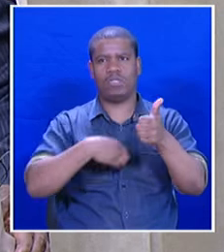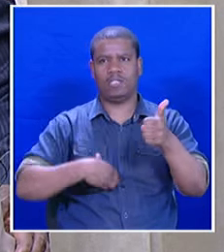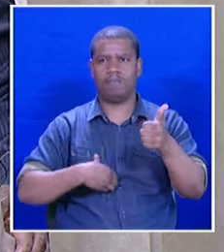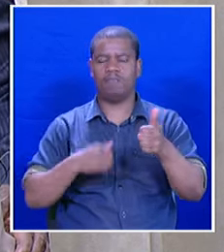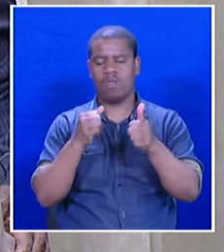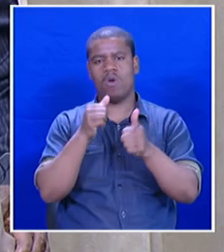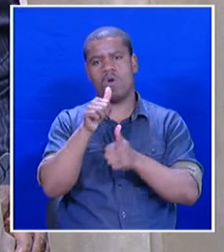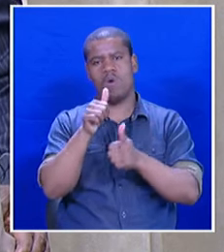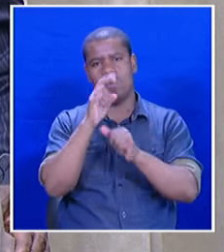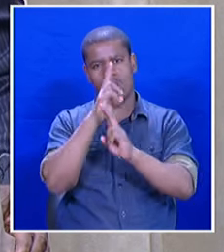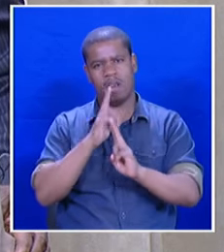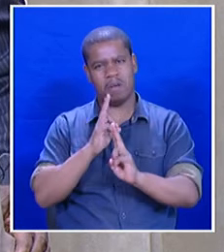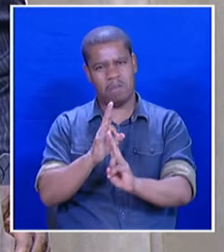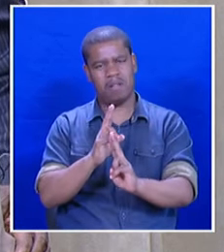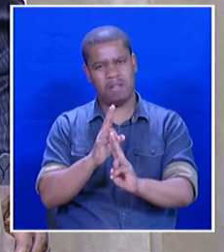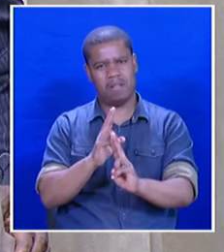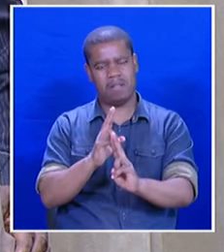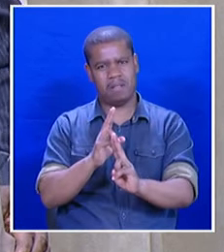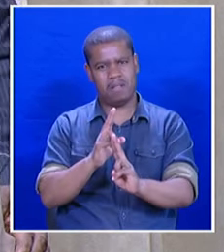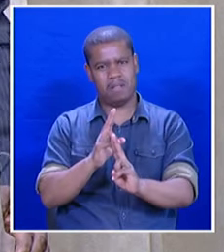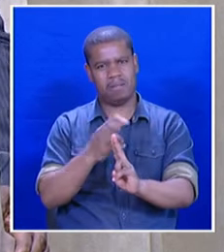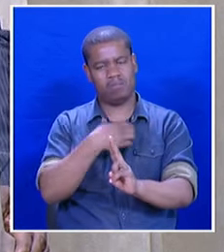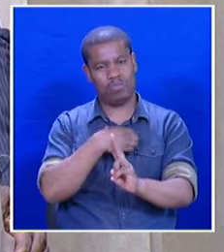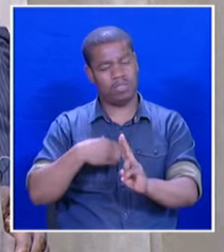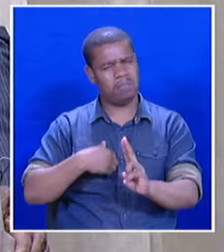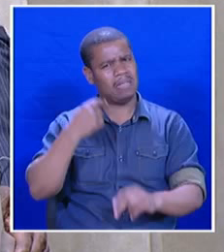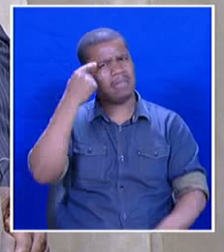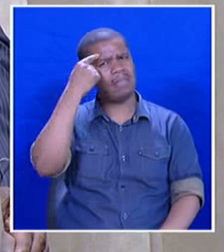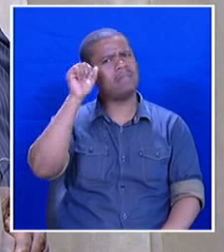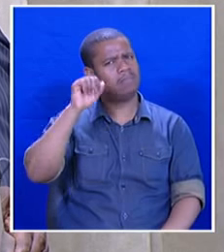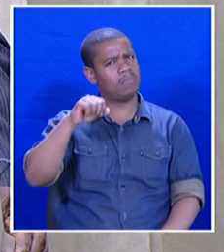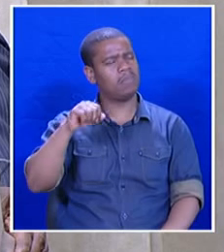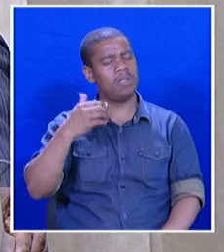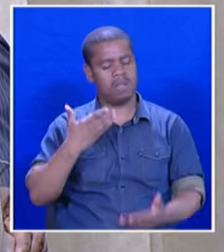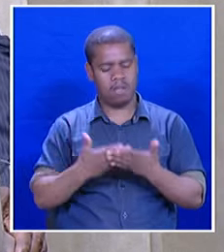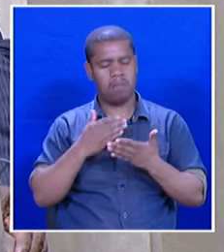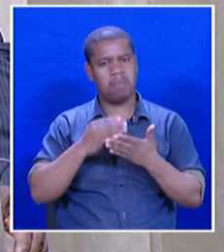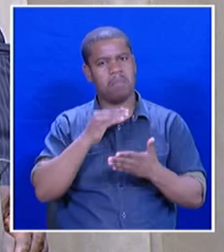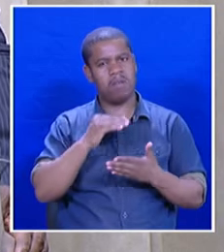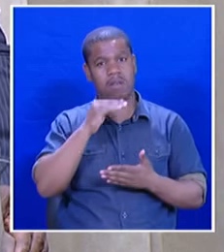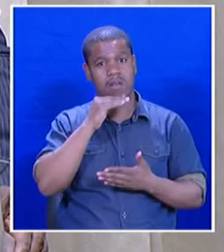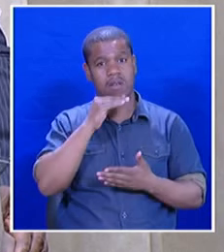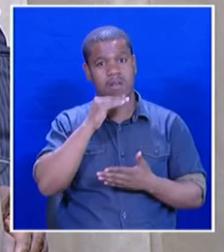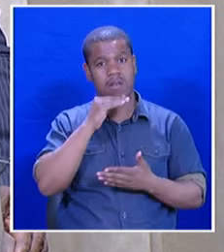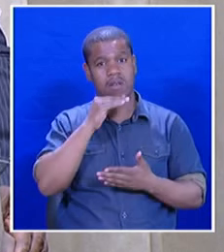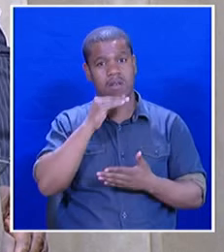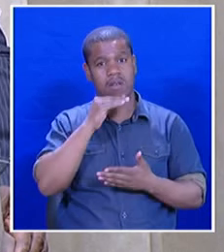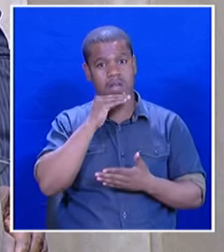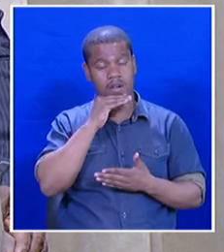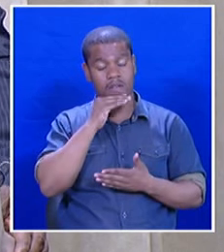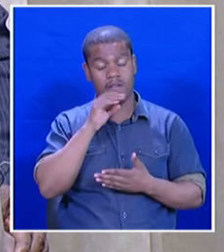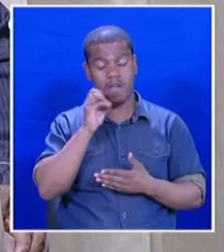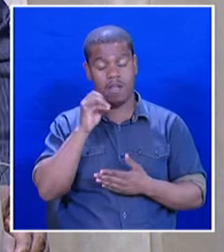think it should suffice to say that when the President addressed the State of the Nation or